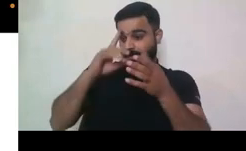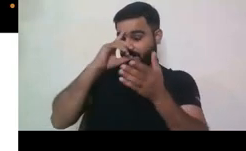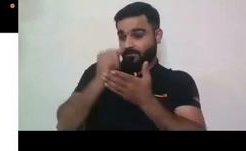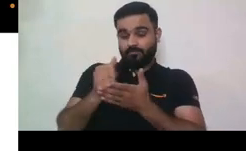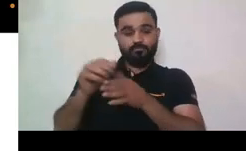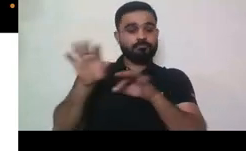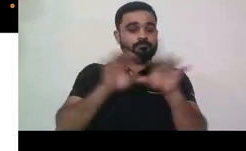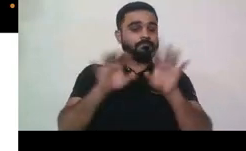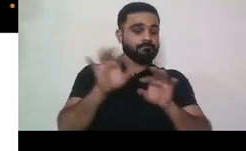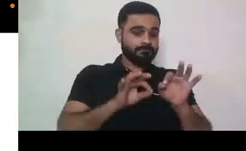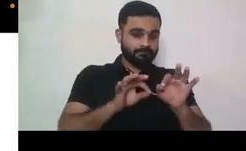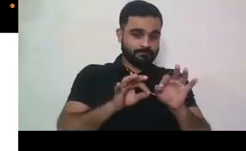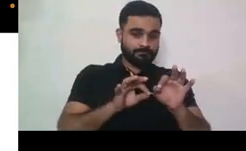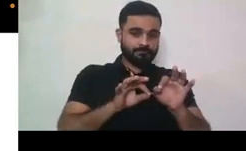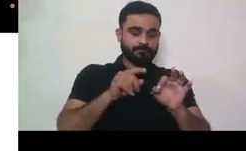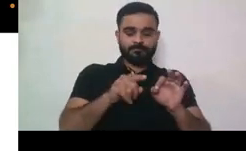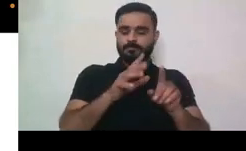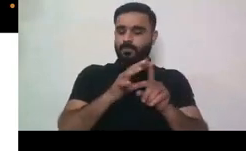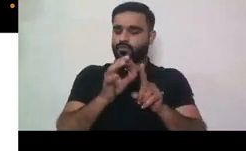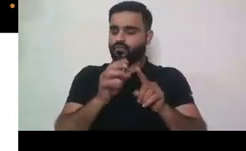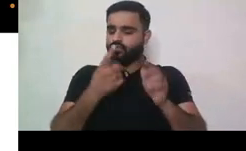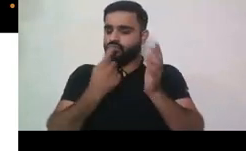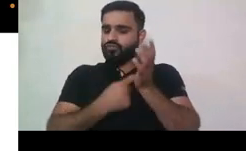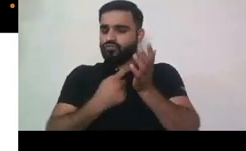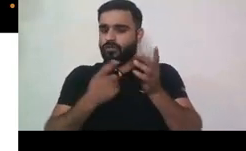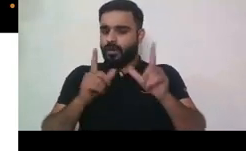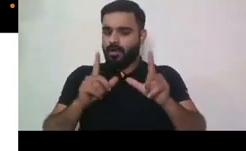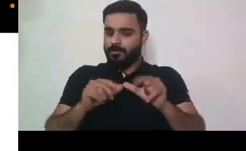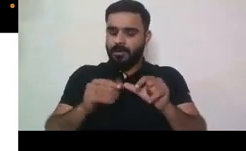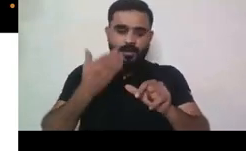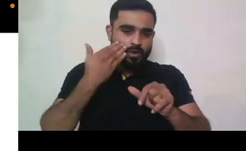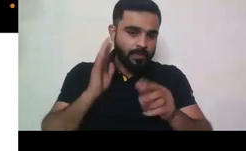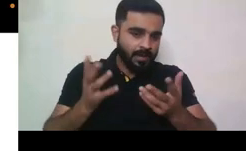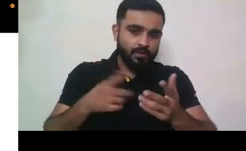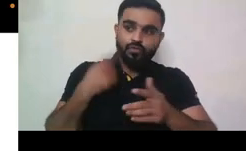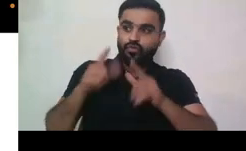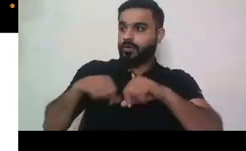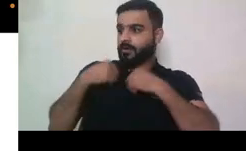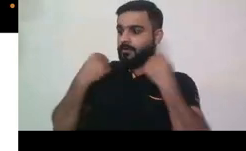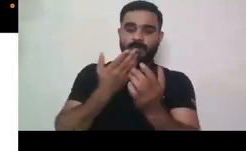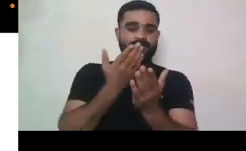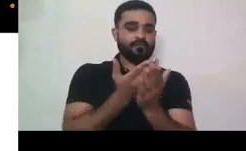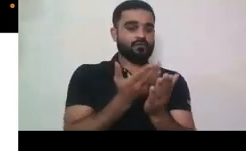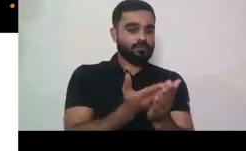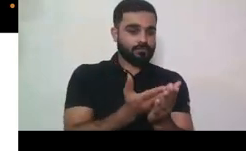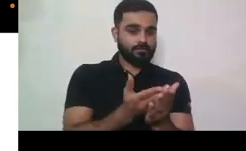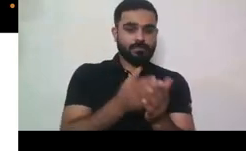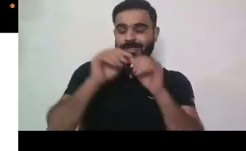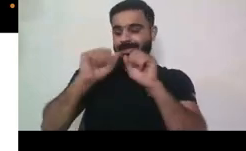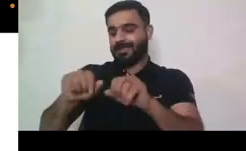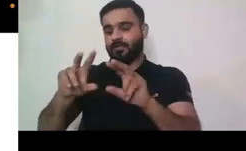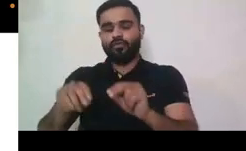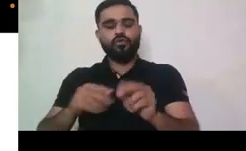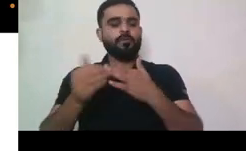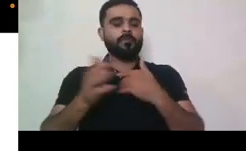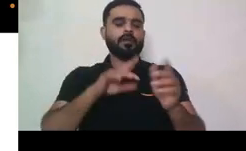select what should be the ground rules, when the meetings will be conducted, who will attend the meeting or not. Every these